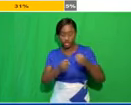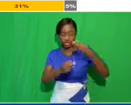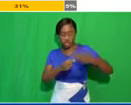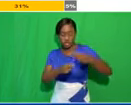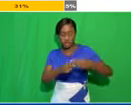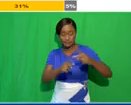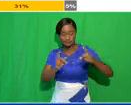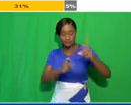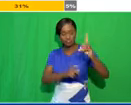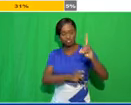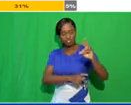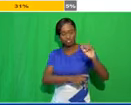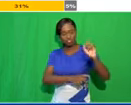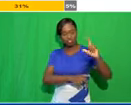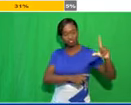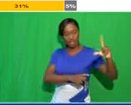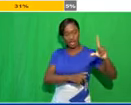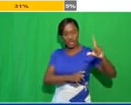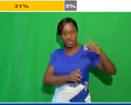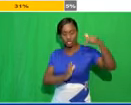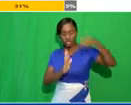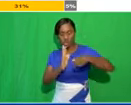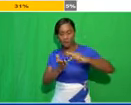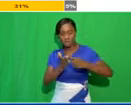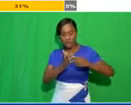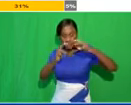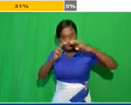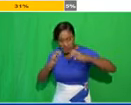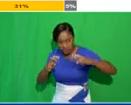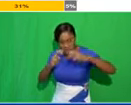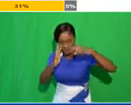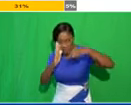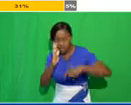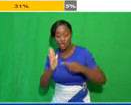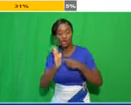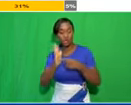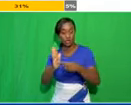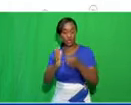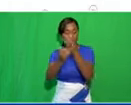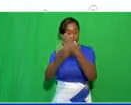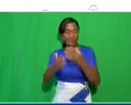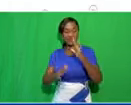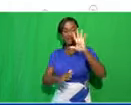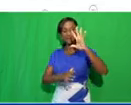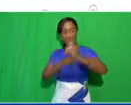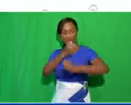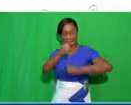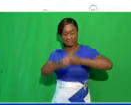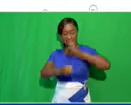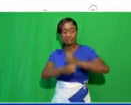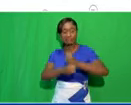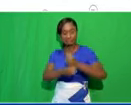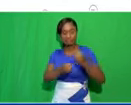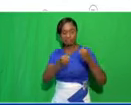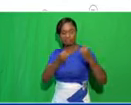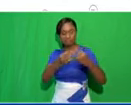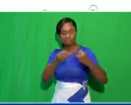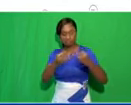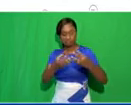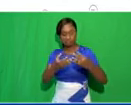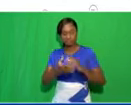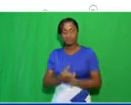summary data, but we can also show you the data for 5 years. All right. So we